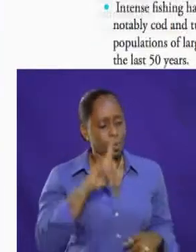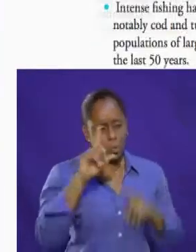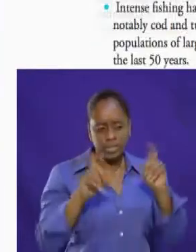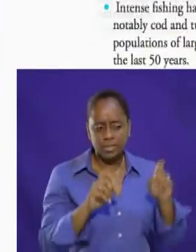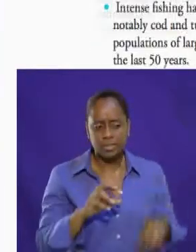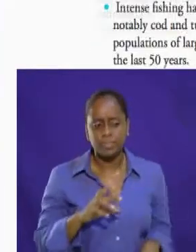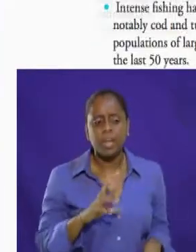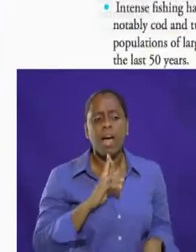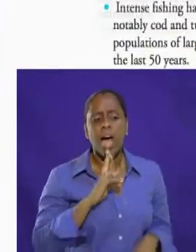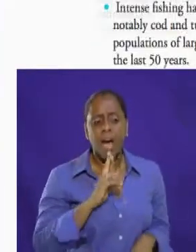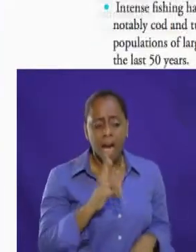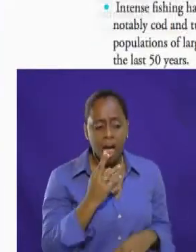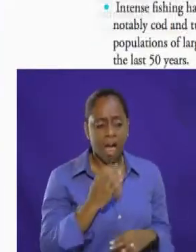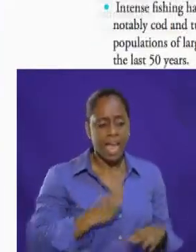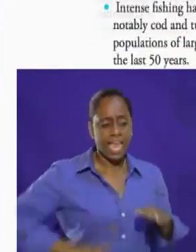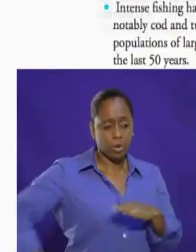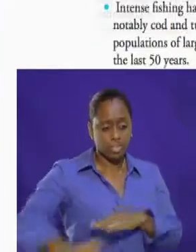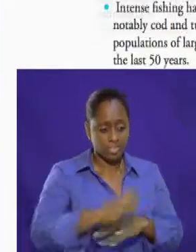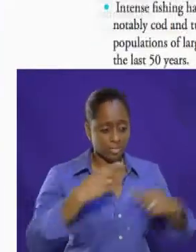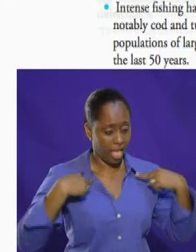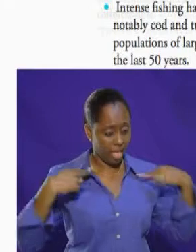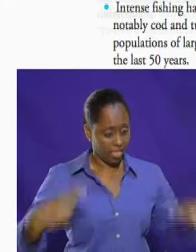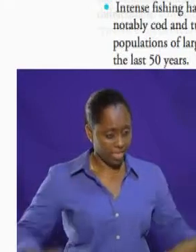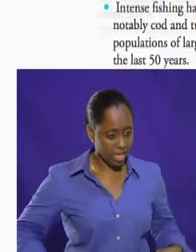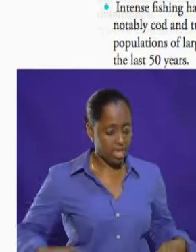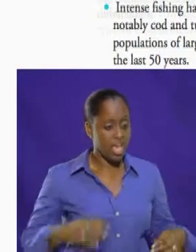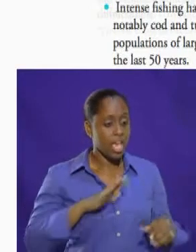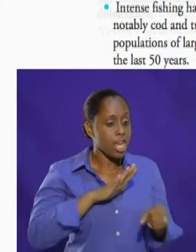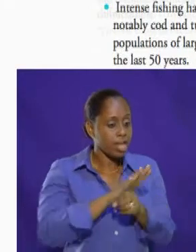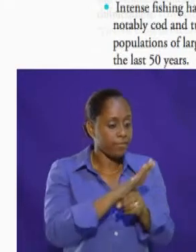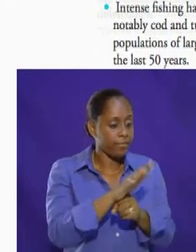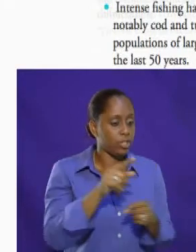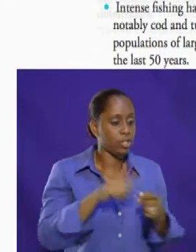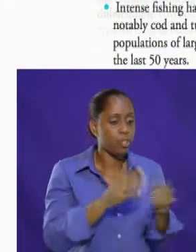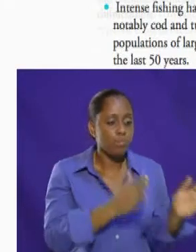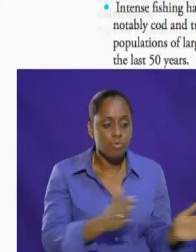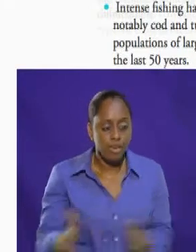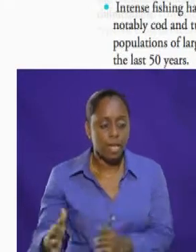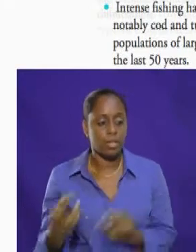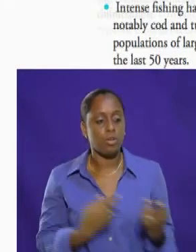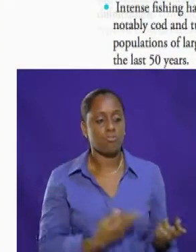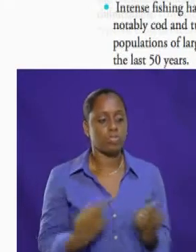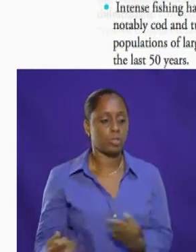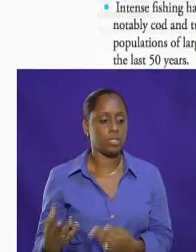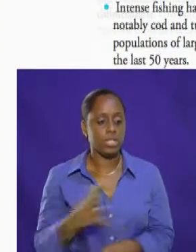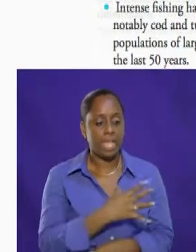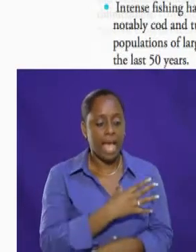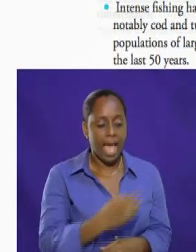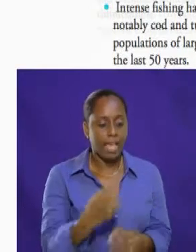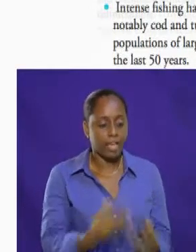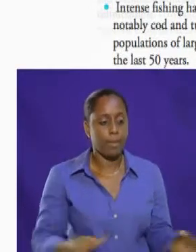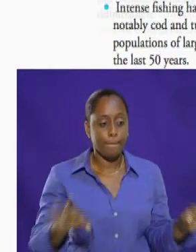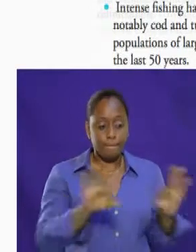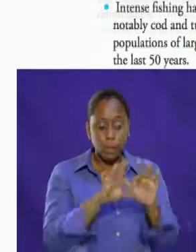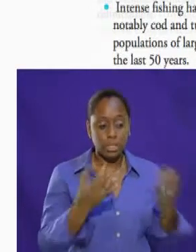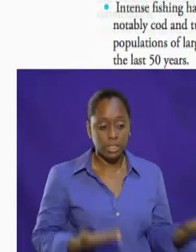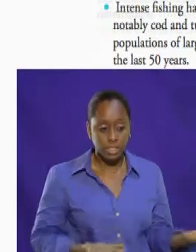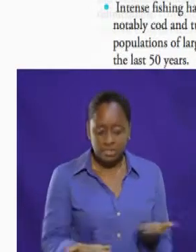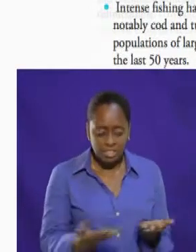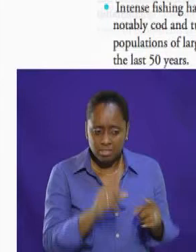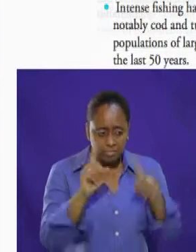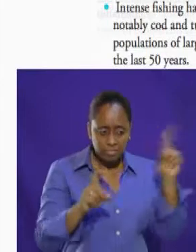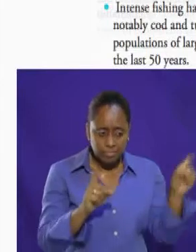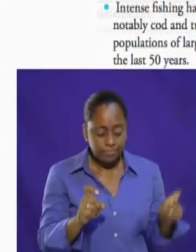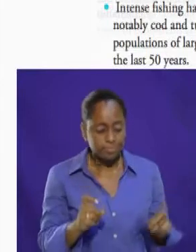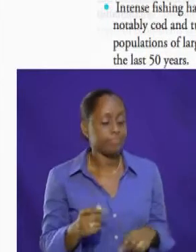Are ecosystems healthy enough to provide resources and essential services? Intense fishing has led to